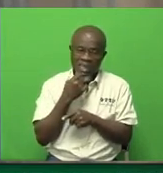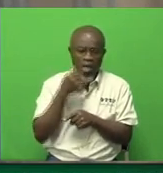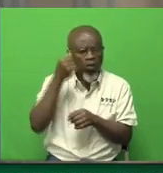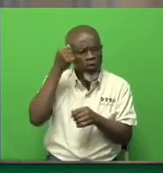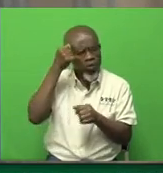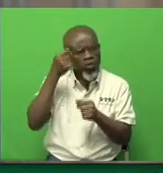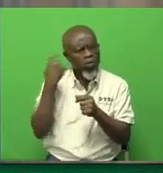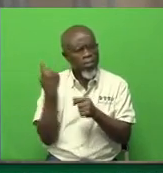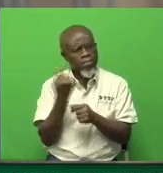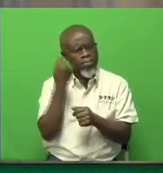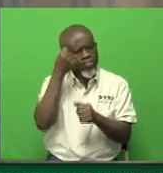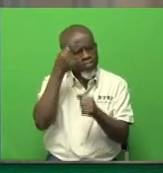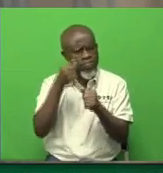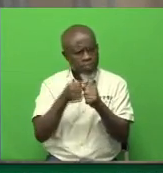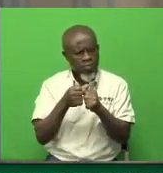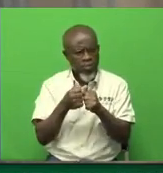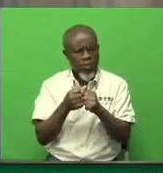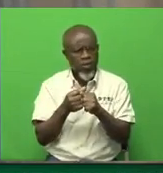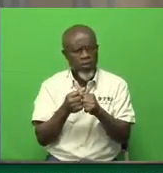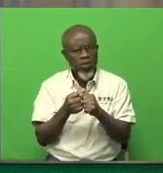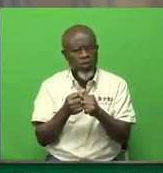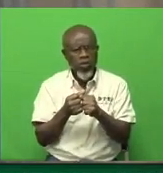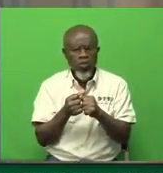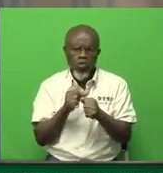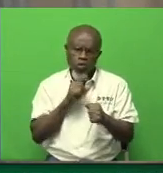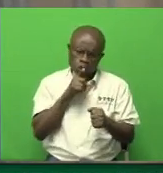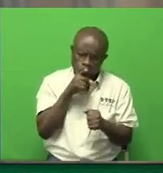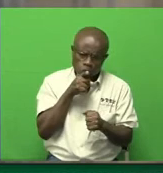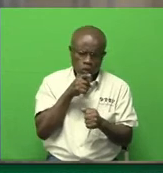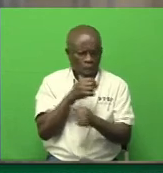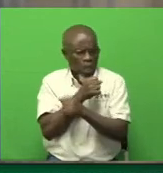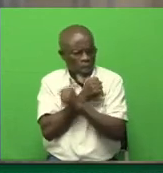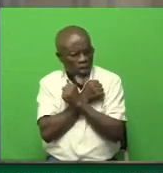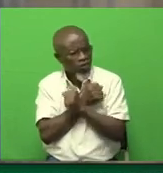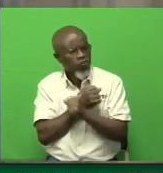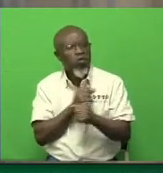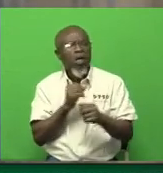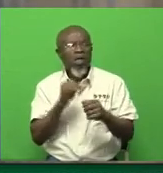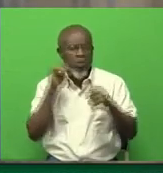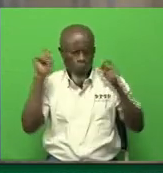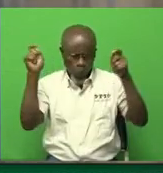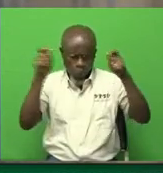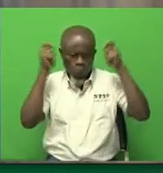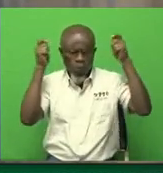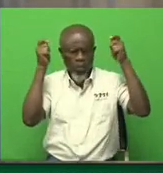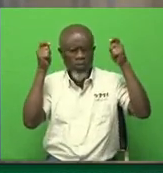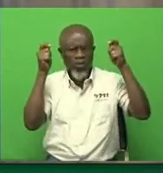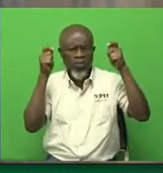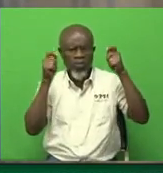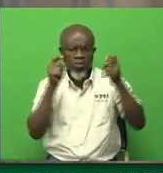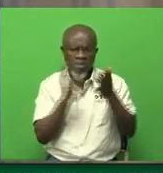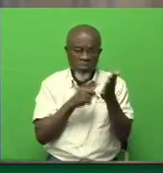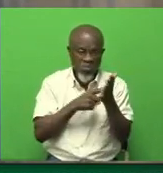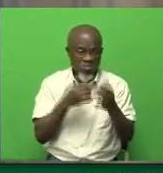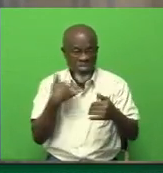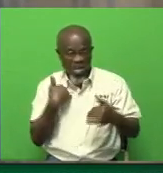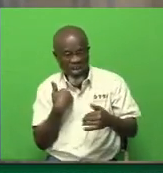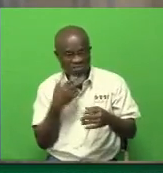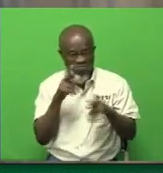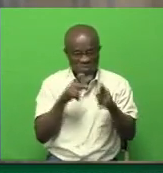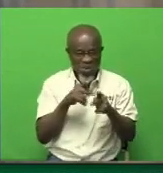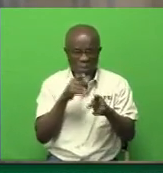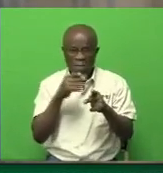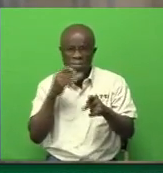won there have been tyrants and murderers and for a time they can seem Invincible but in the end